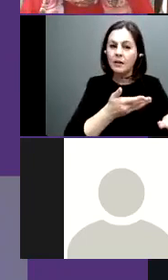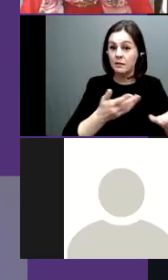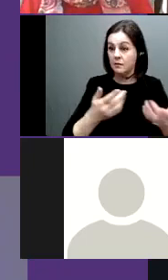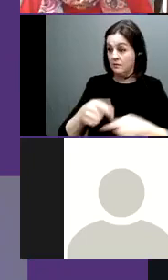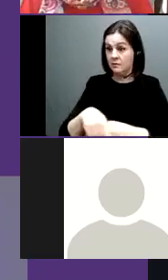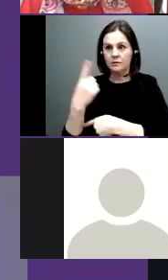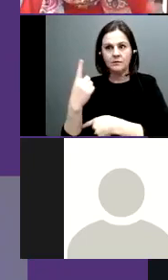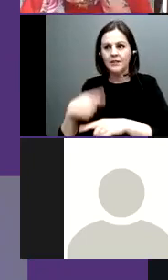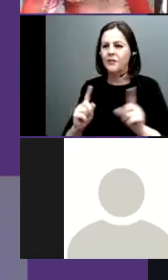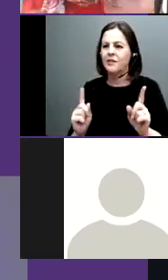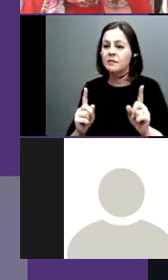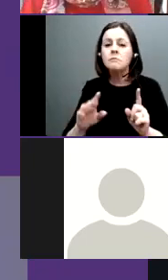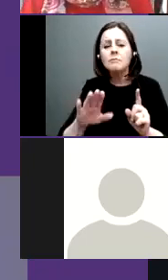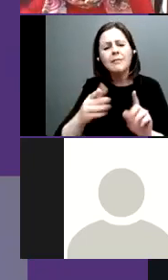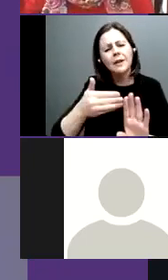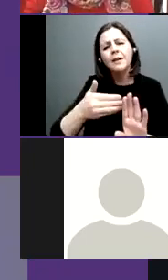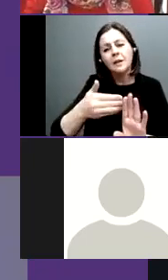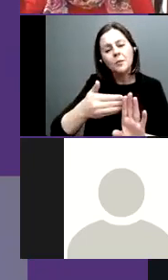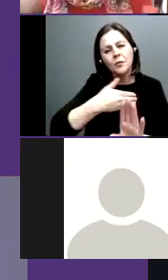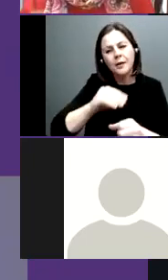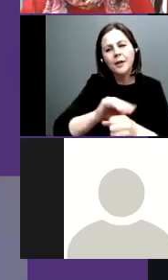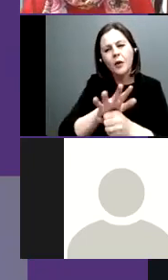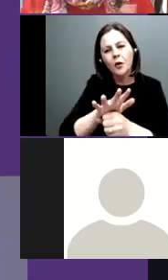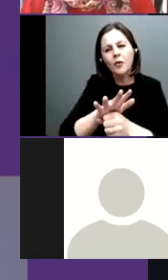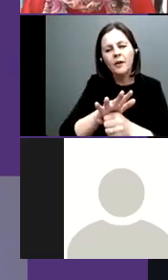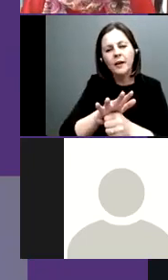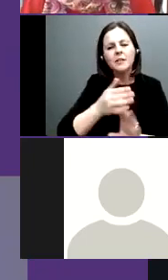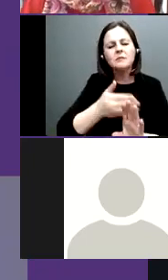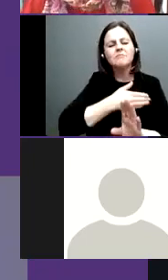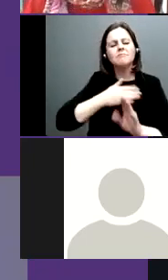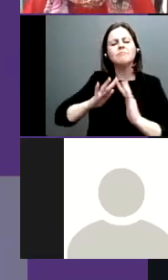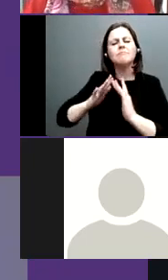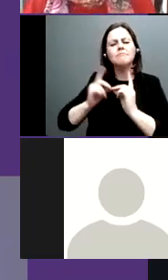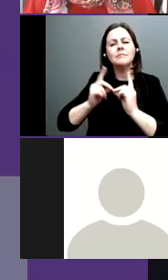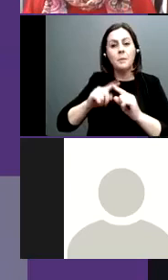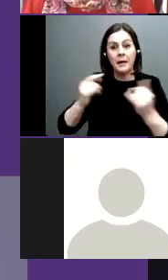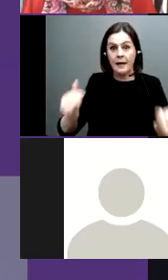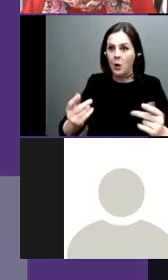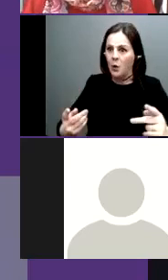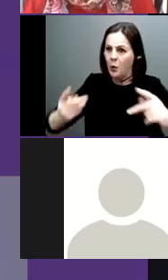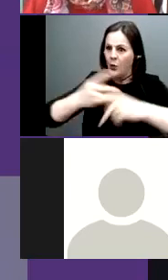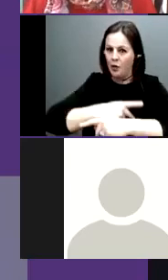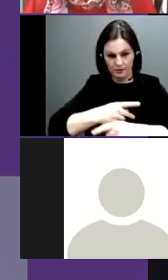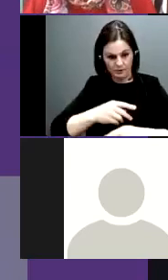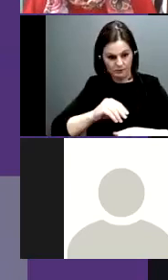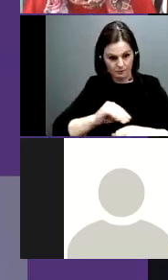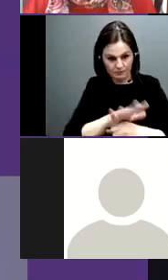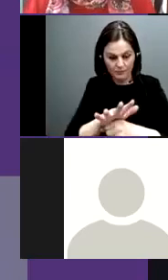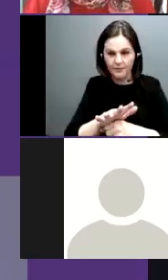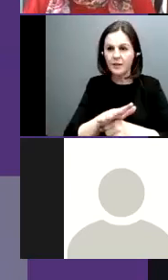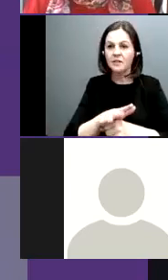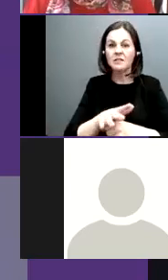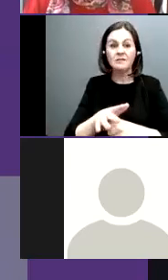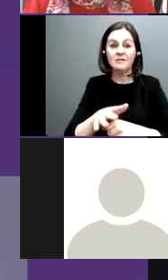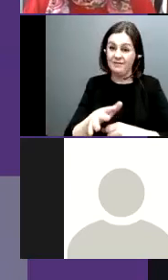even pre-COVID, I mean, certainly now with the pandemic, it's even more so. But online dating has been a thing for a